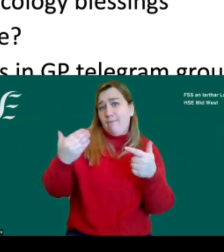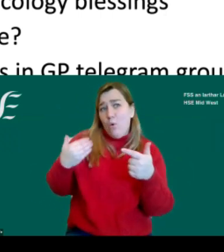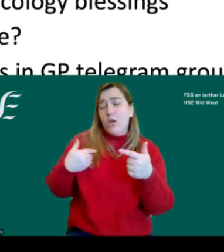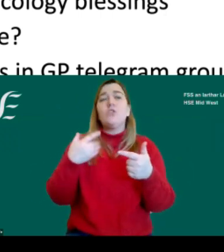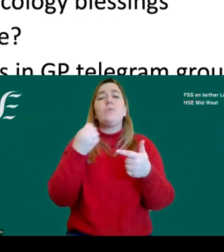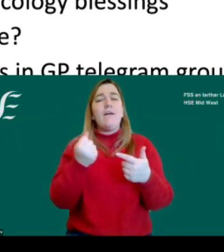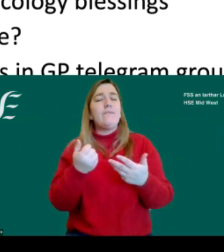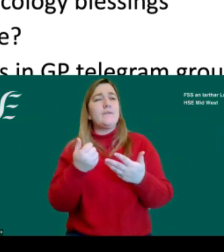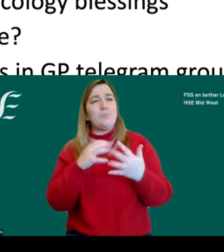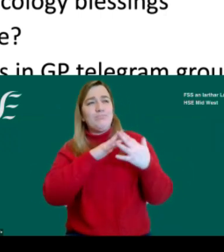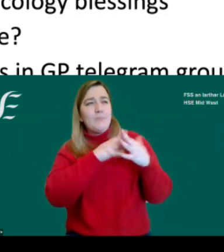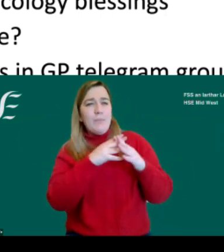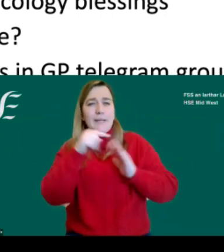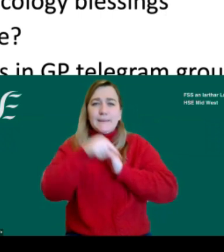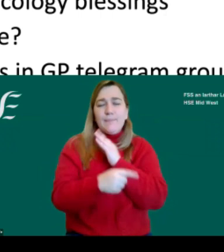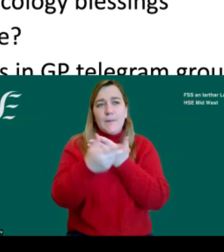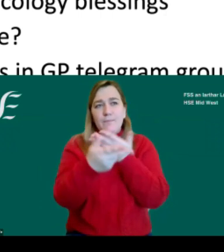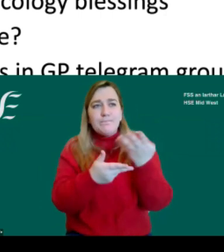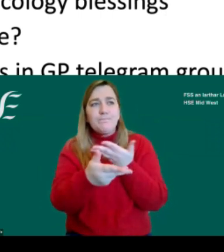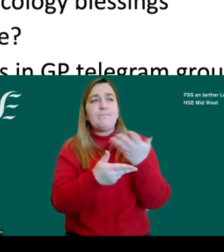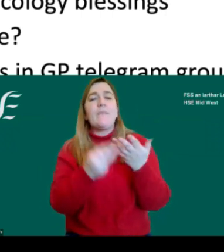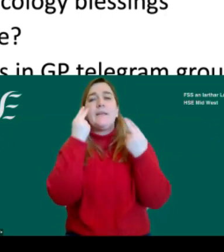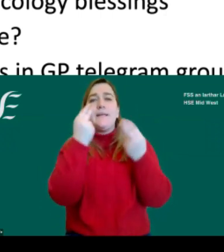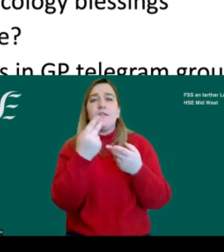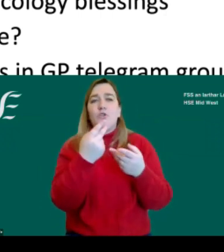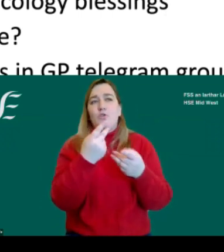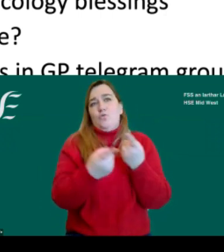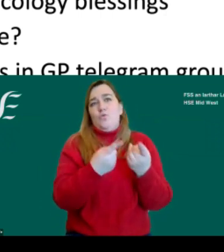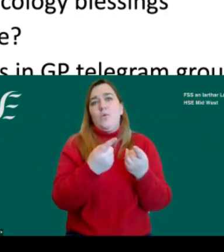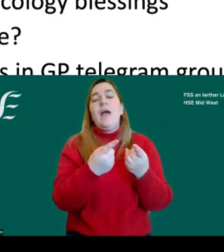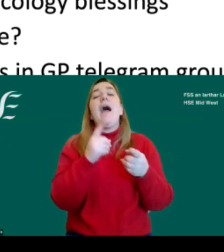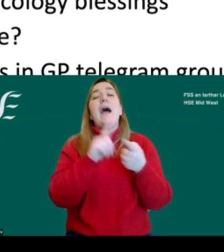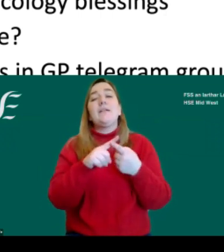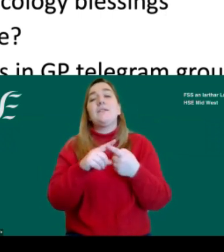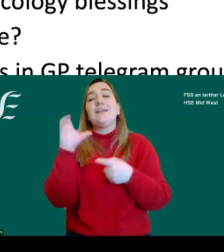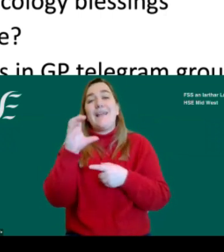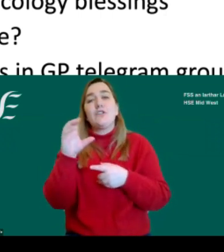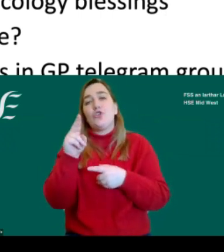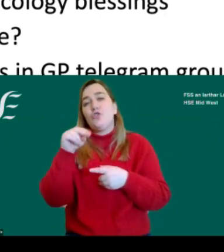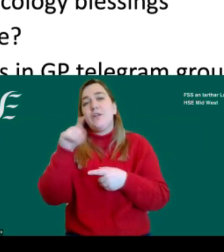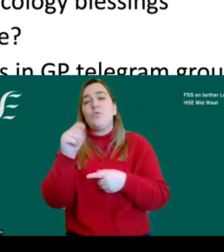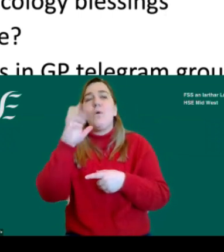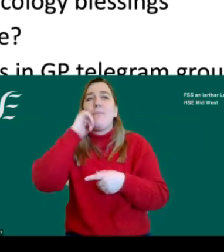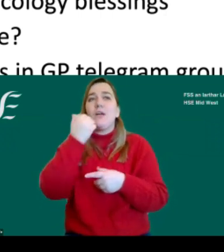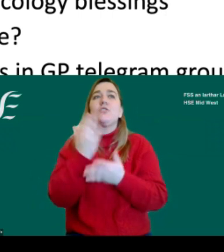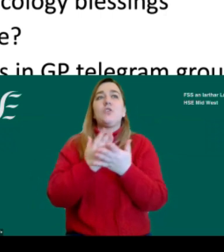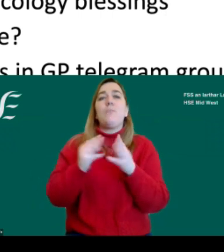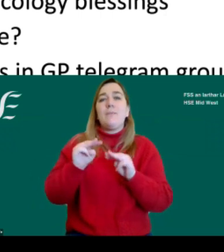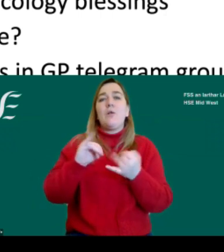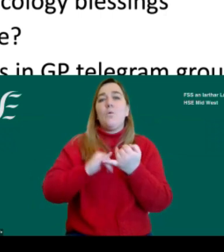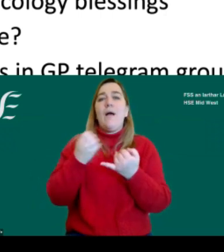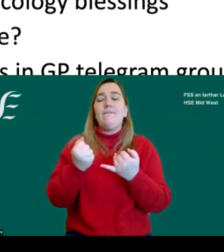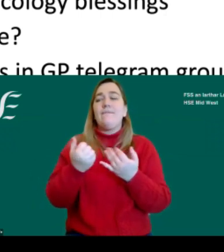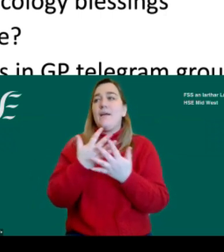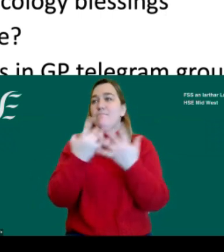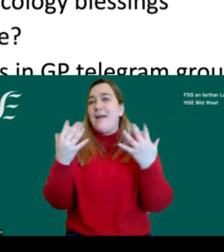clinics, because you might see women that have had various cancer treatments in the past, and then they're worried about going on HRT. So we have to be careful and we have